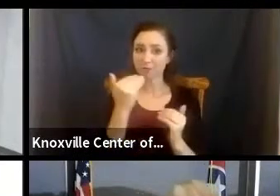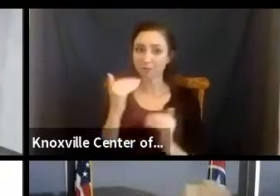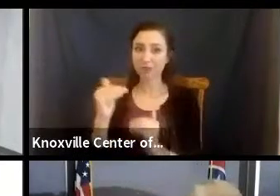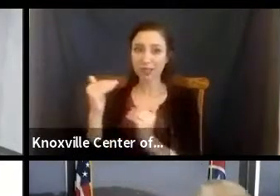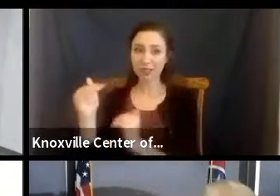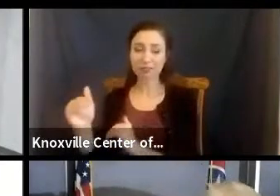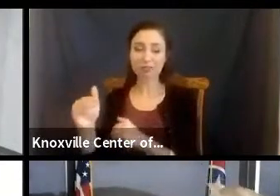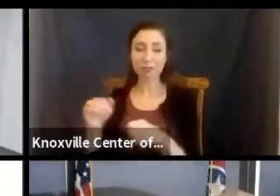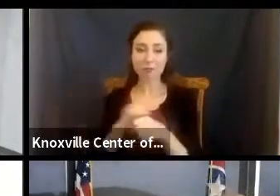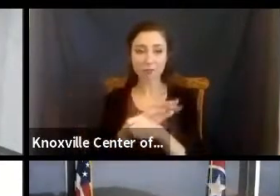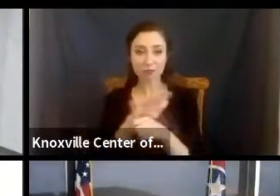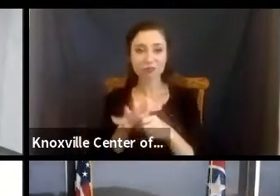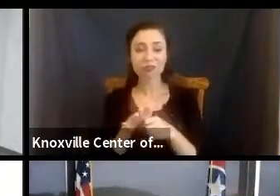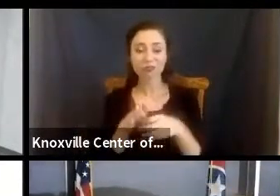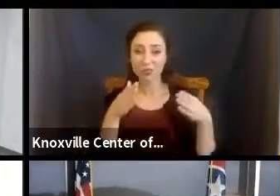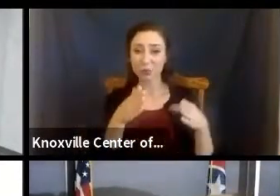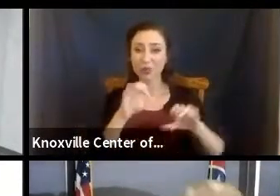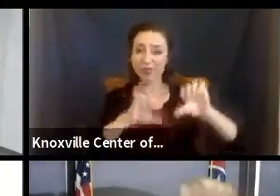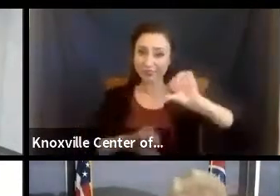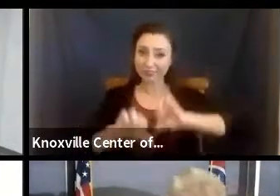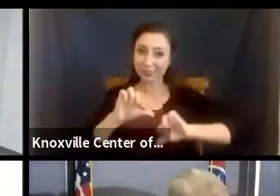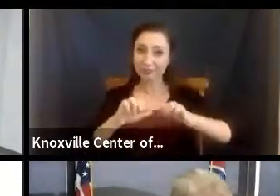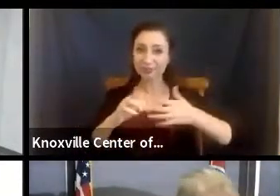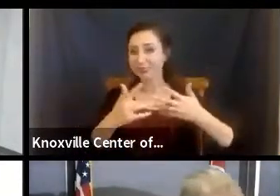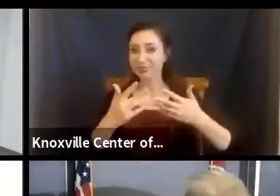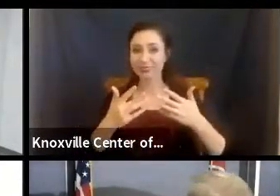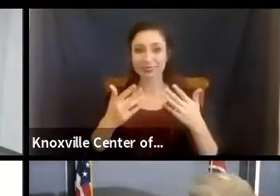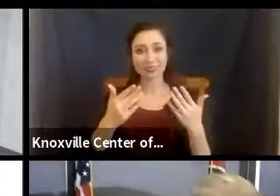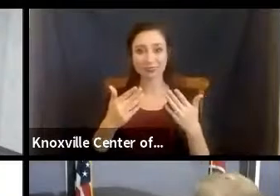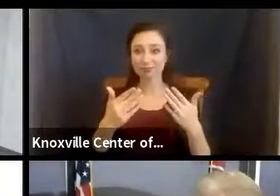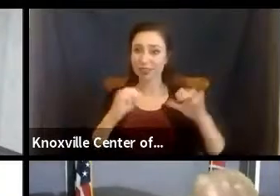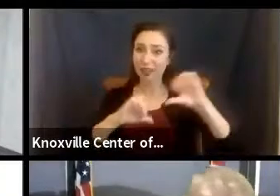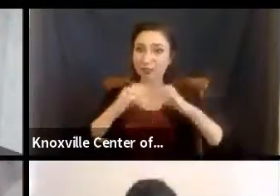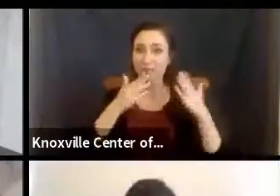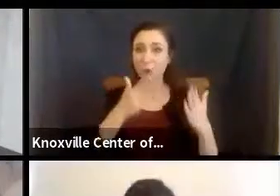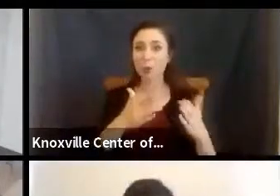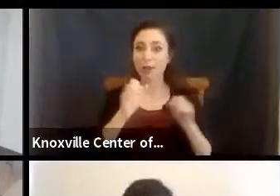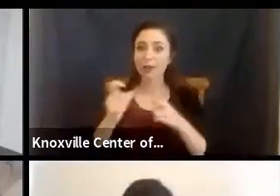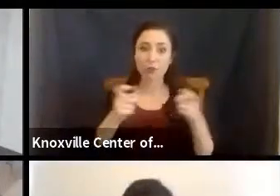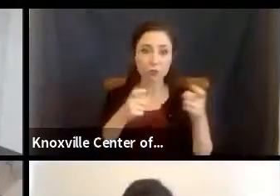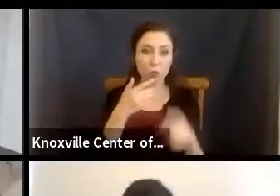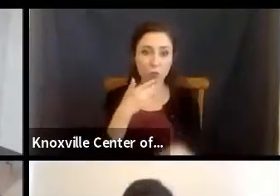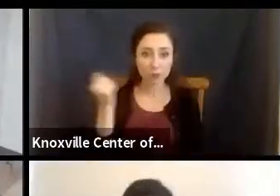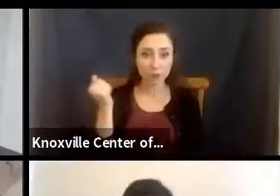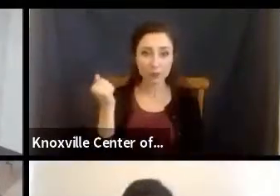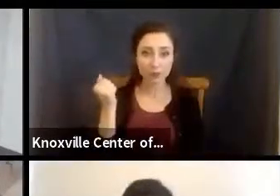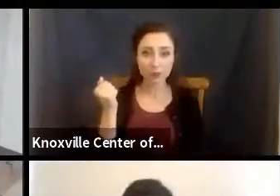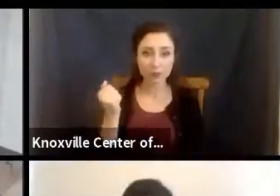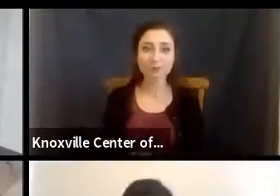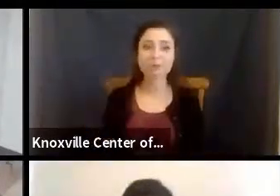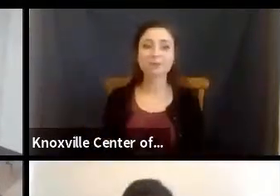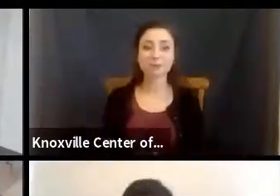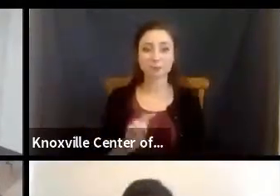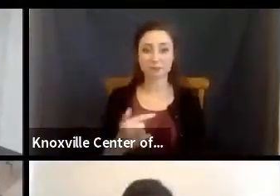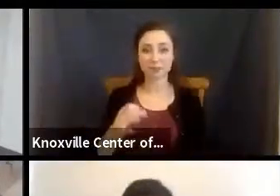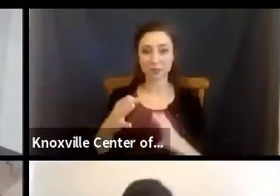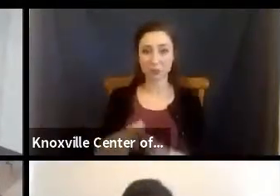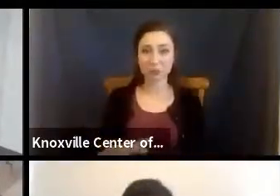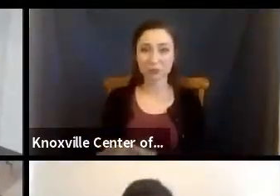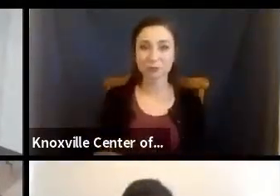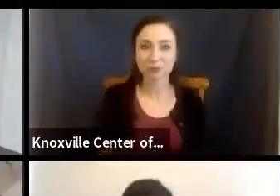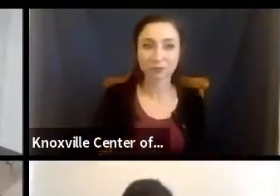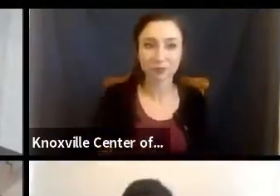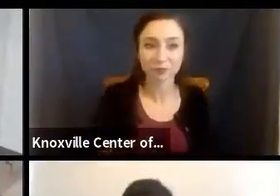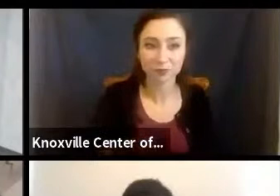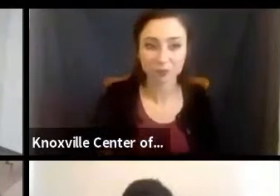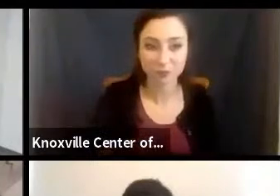in ways that science has learned how to handle things better. She did very much say that the more